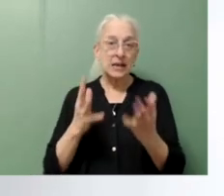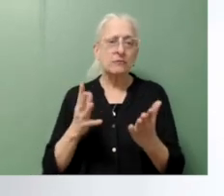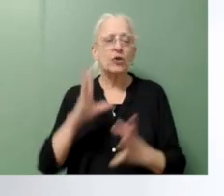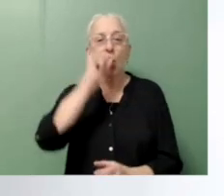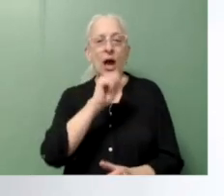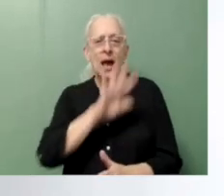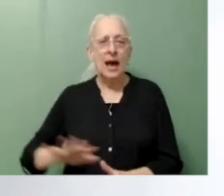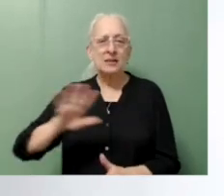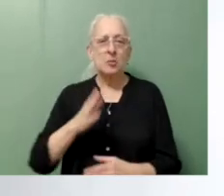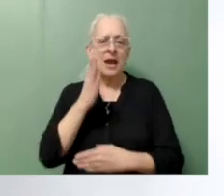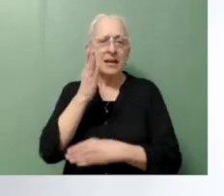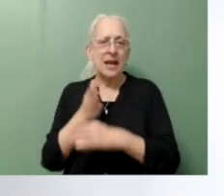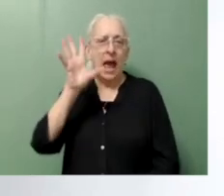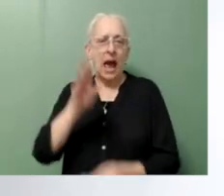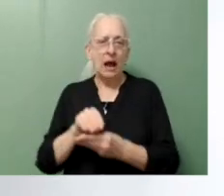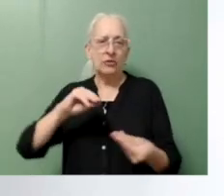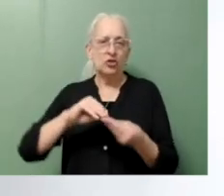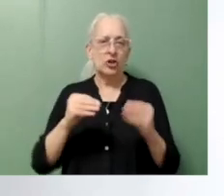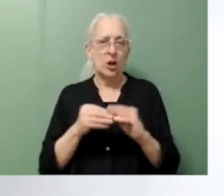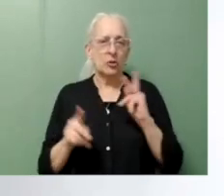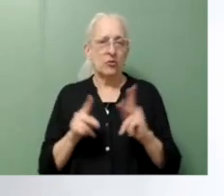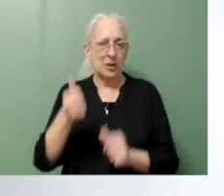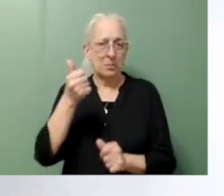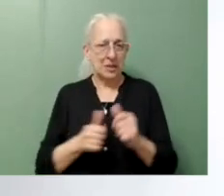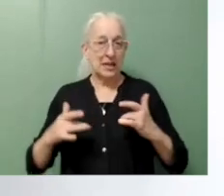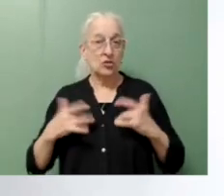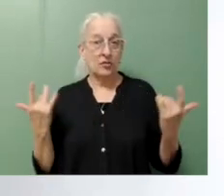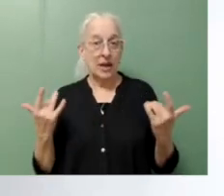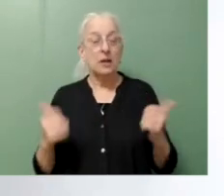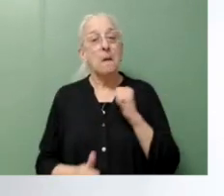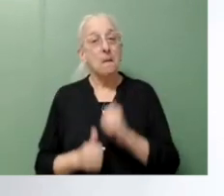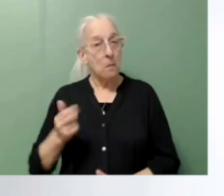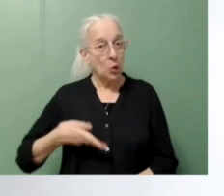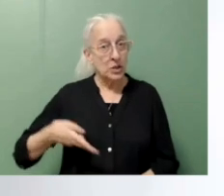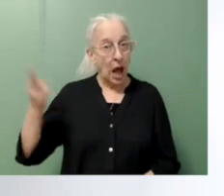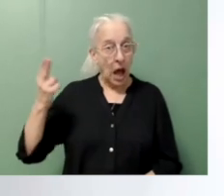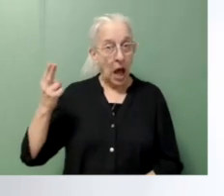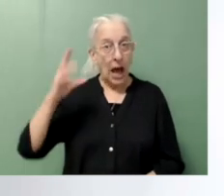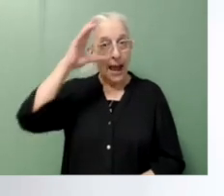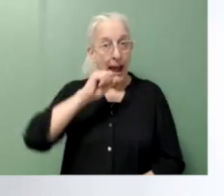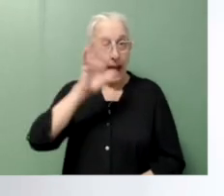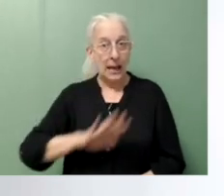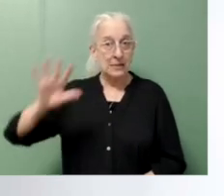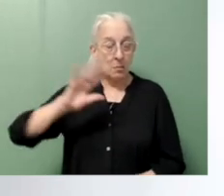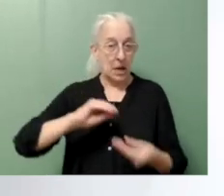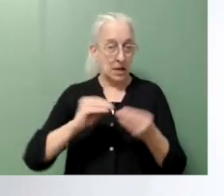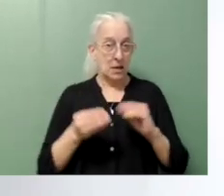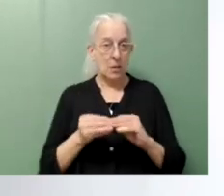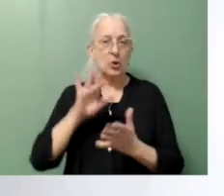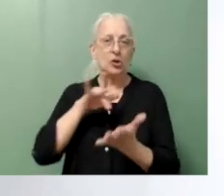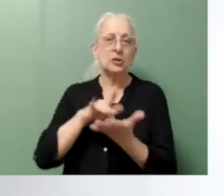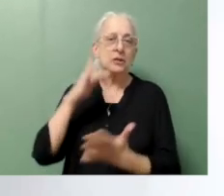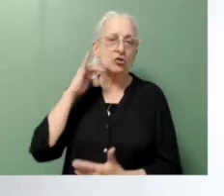of participants at events. So the highest estimated average amount of participants was in Central California